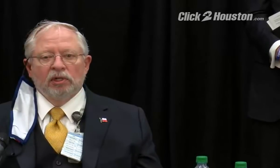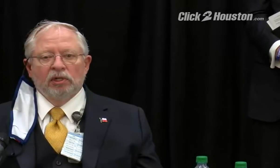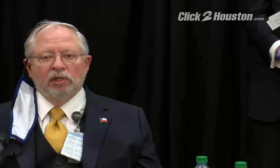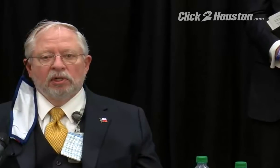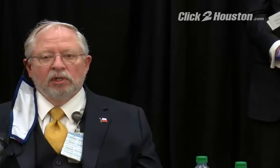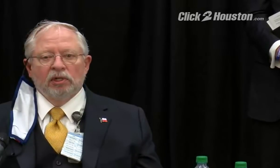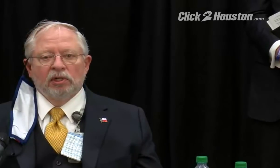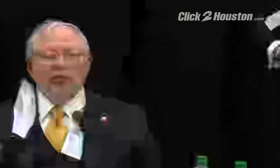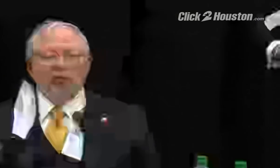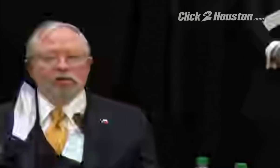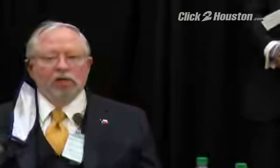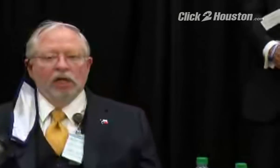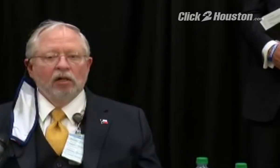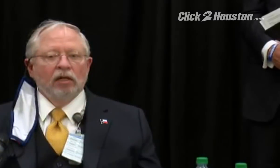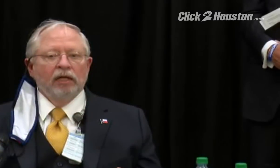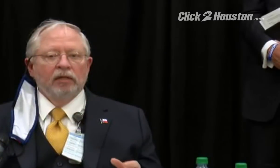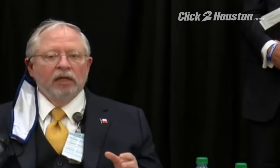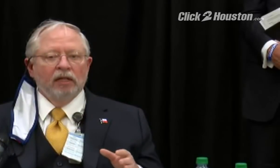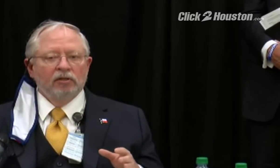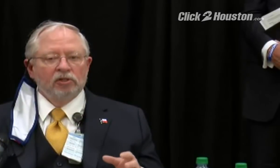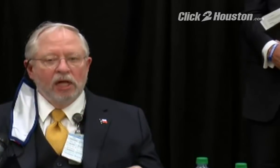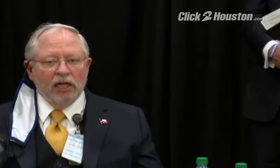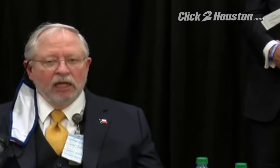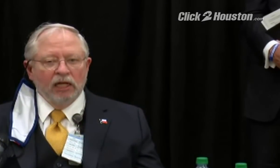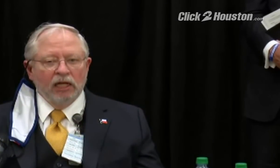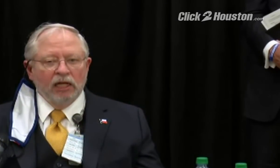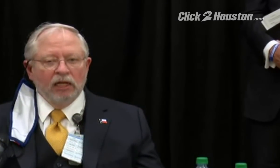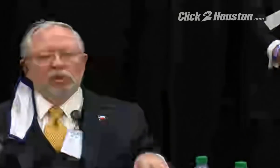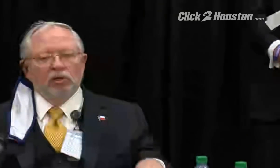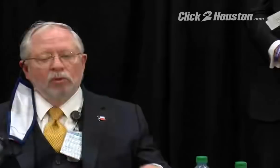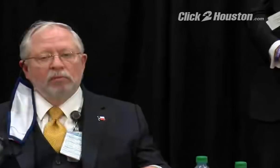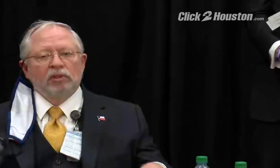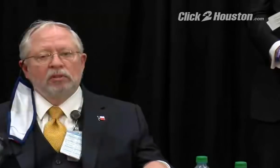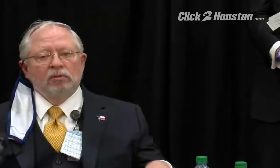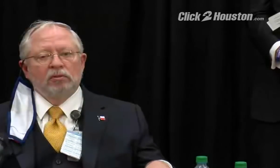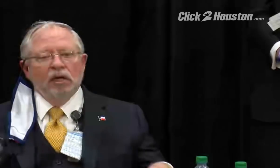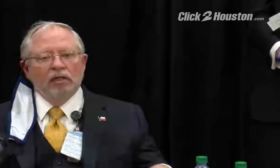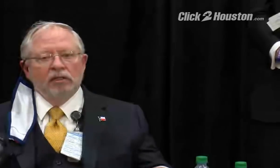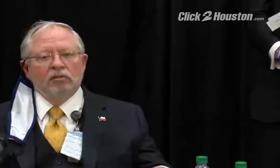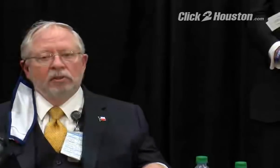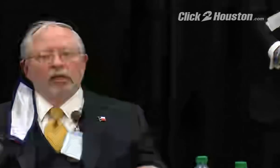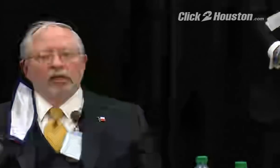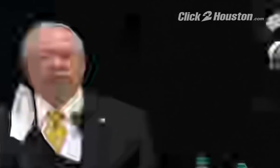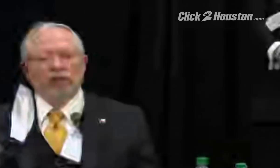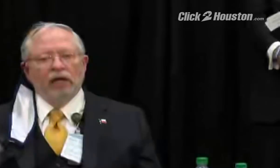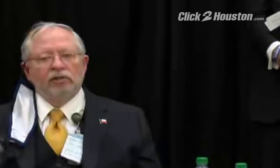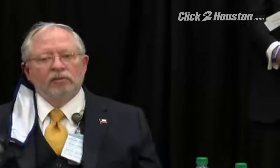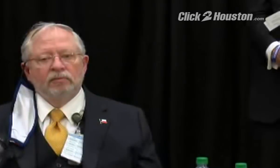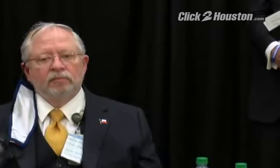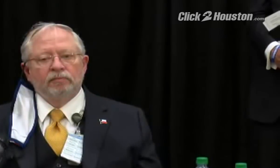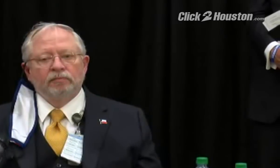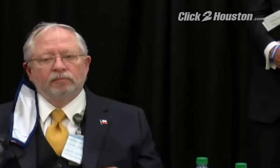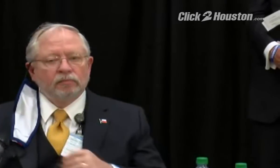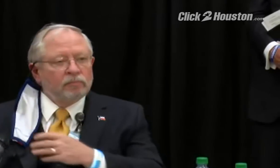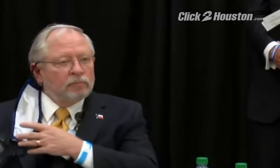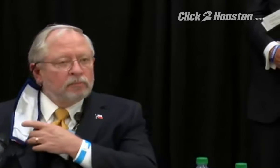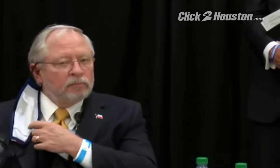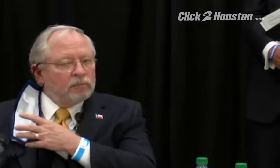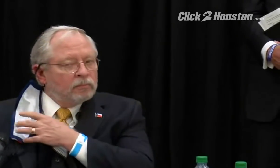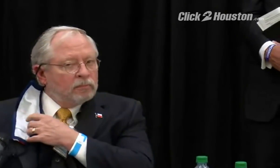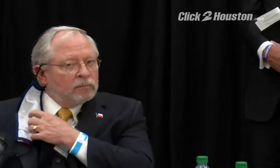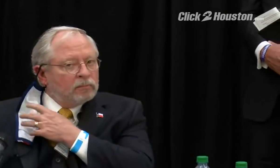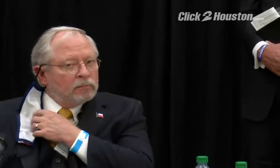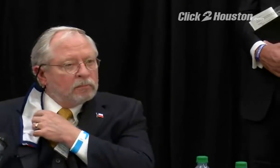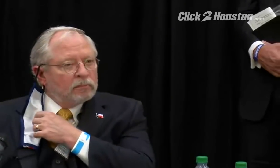took place, the personnel and the setting would be equipped to deal with that reaction.